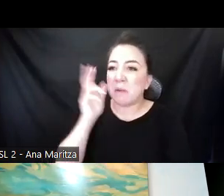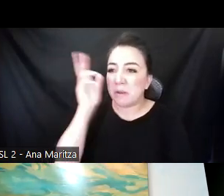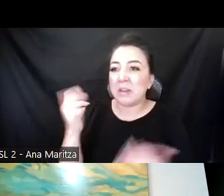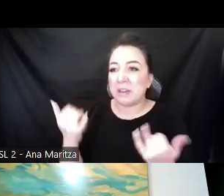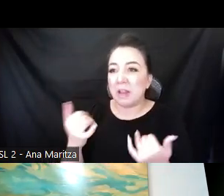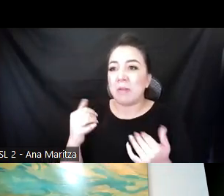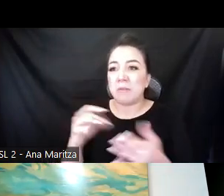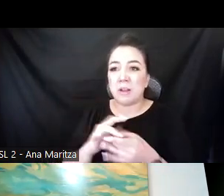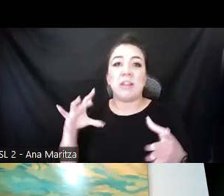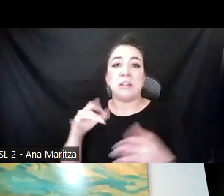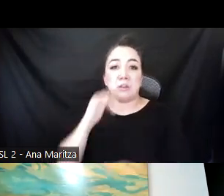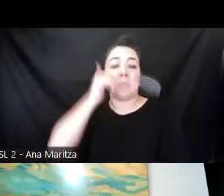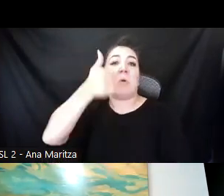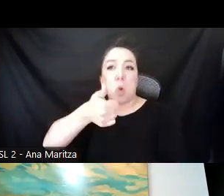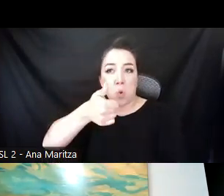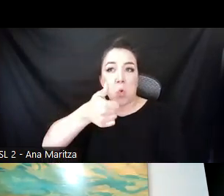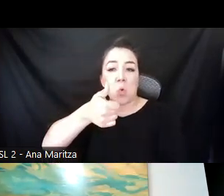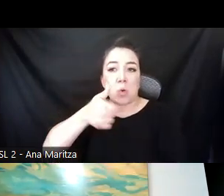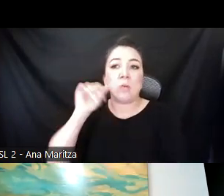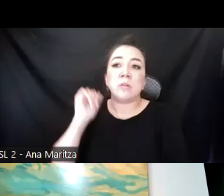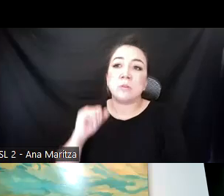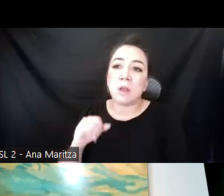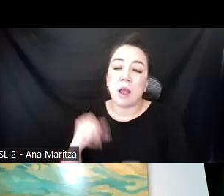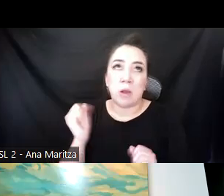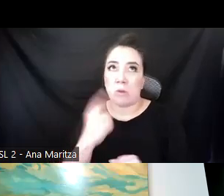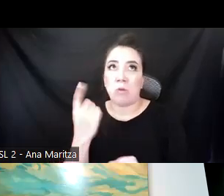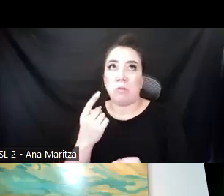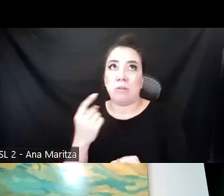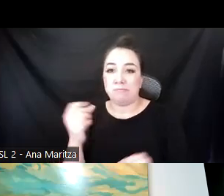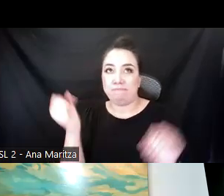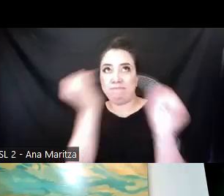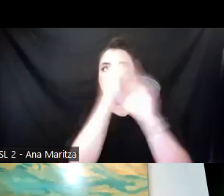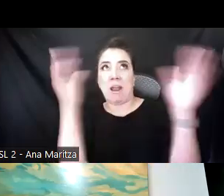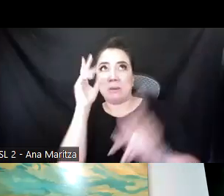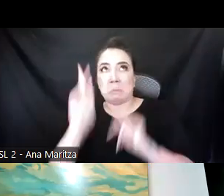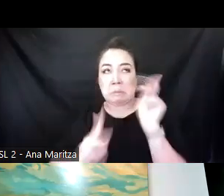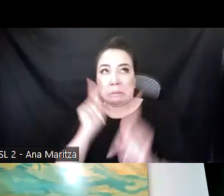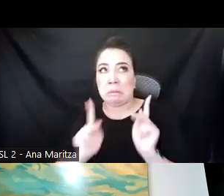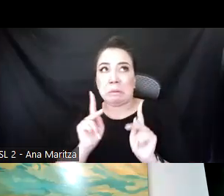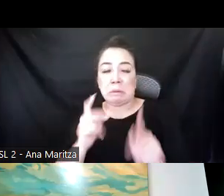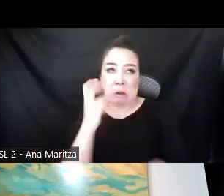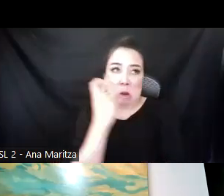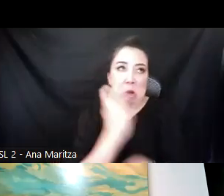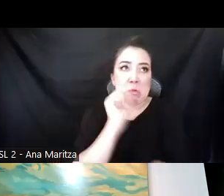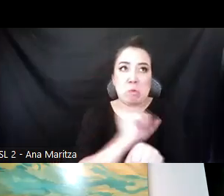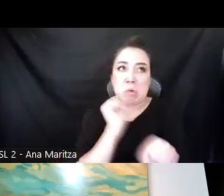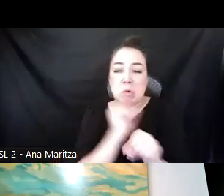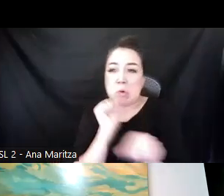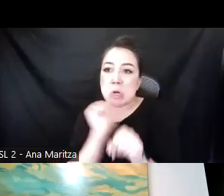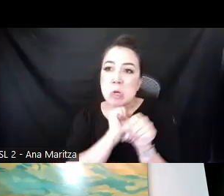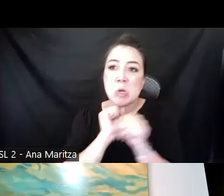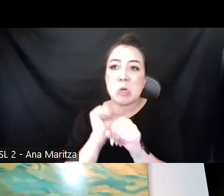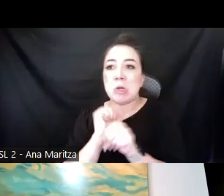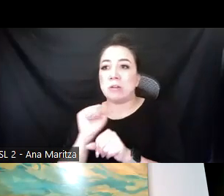released tomorrow. So I can only imagine people's hard work going on to have